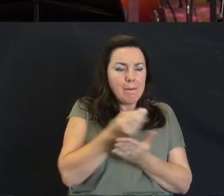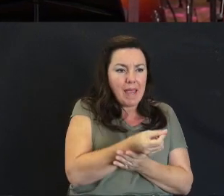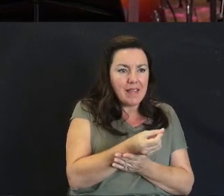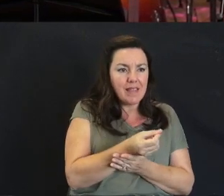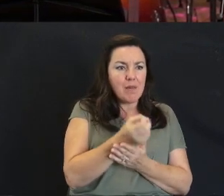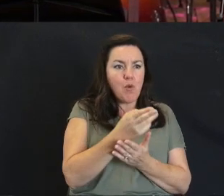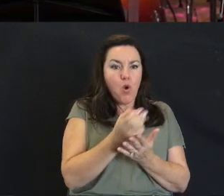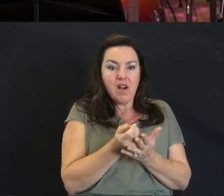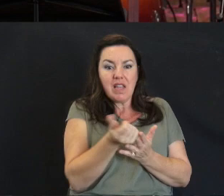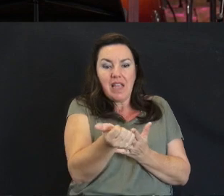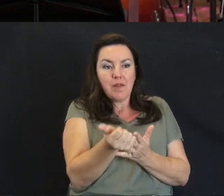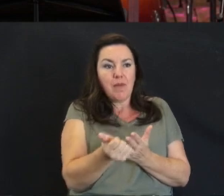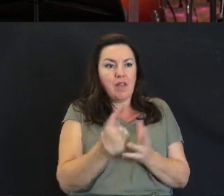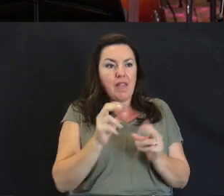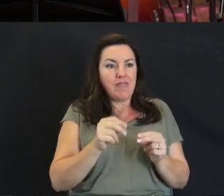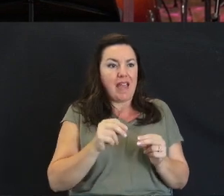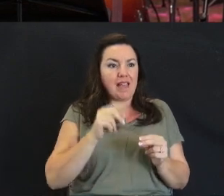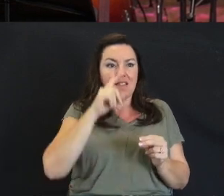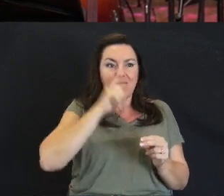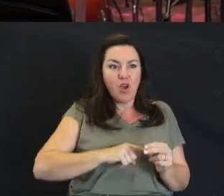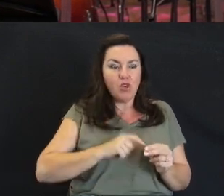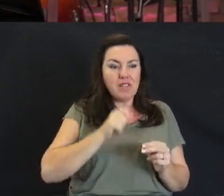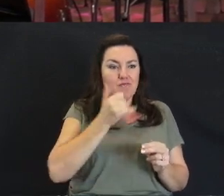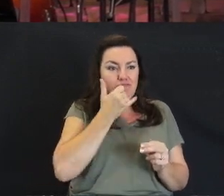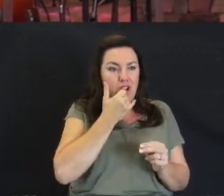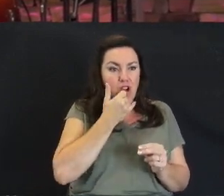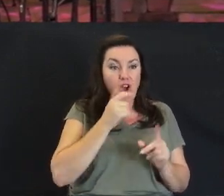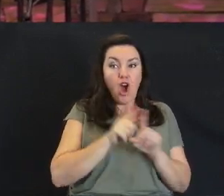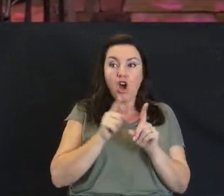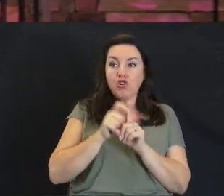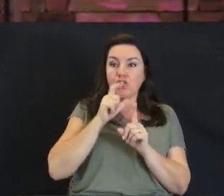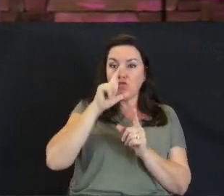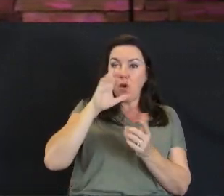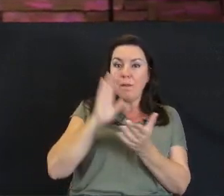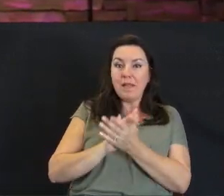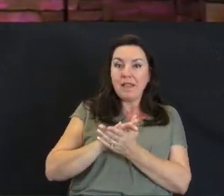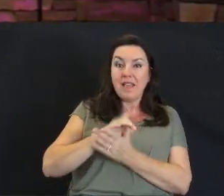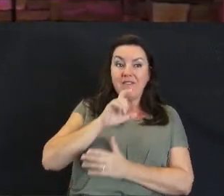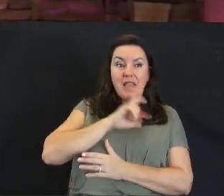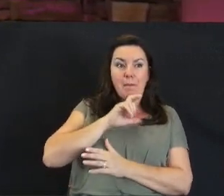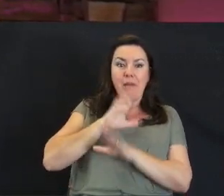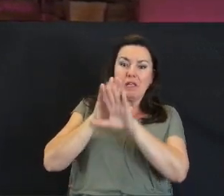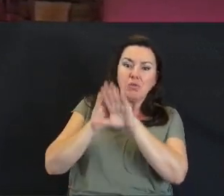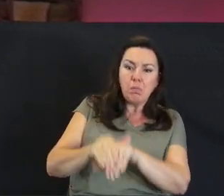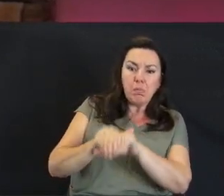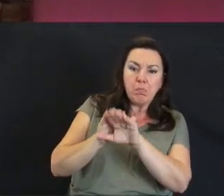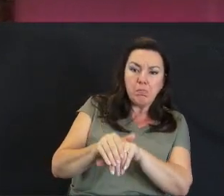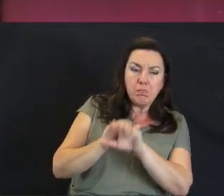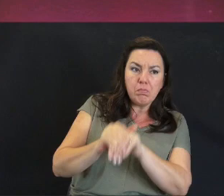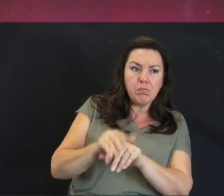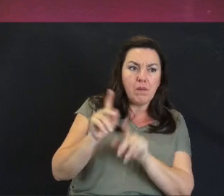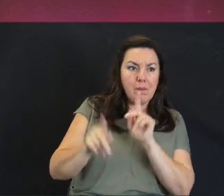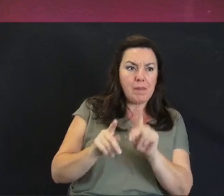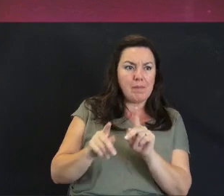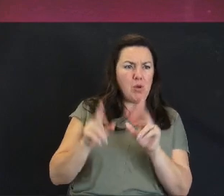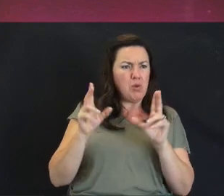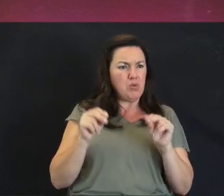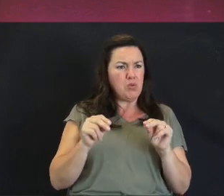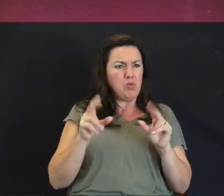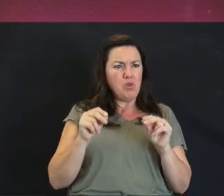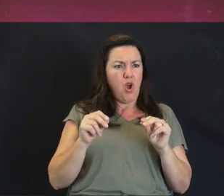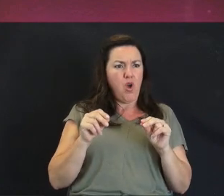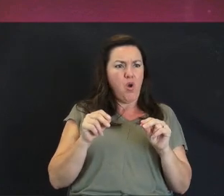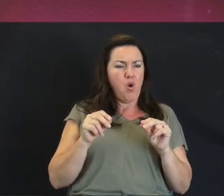a false narrative Don't buy it Also don't buy the narrative That the police Are oppressing people Or that other That people are being Systemically